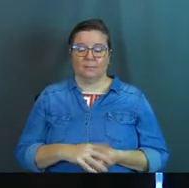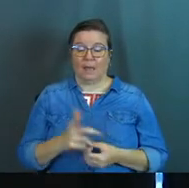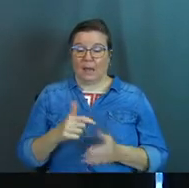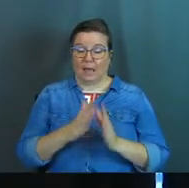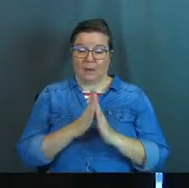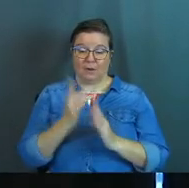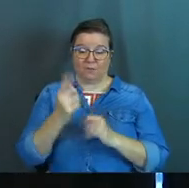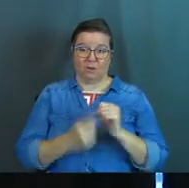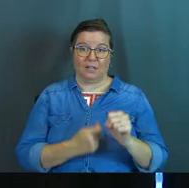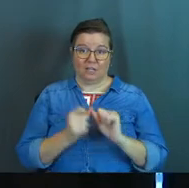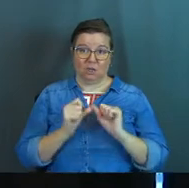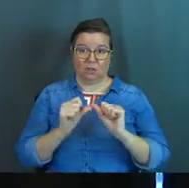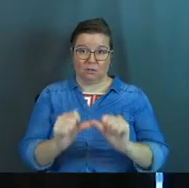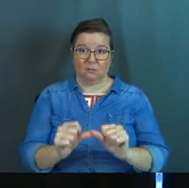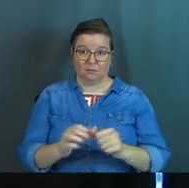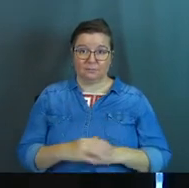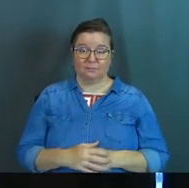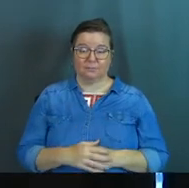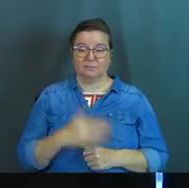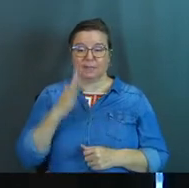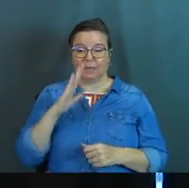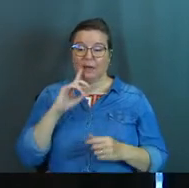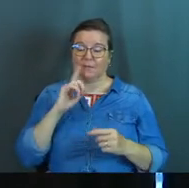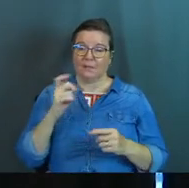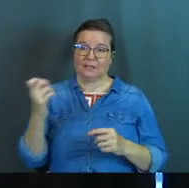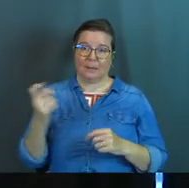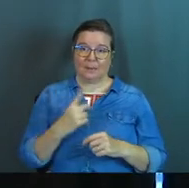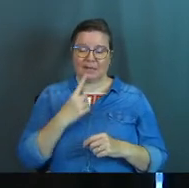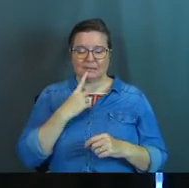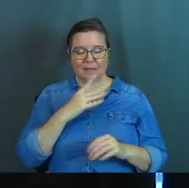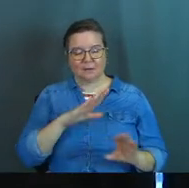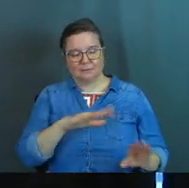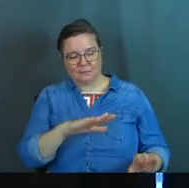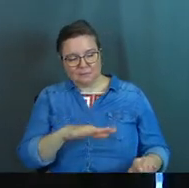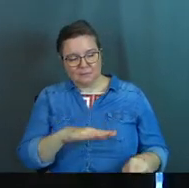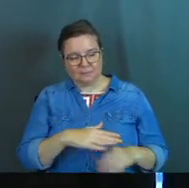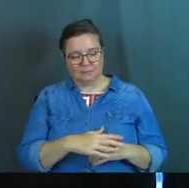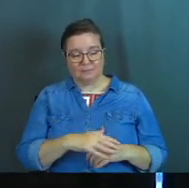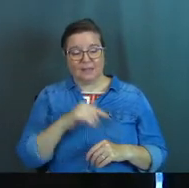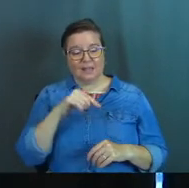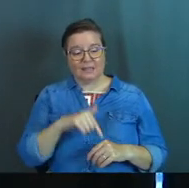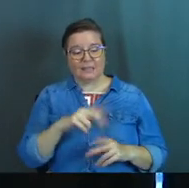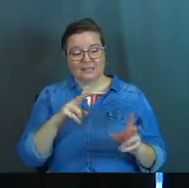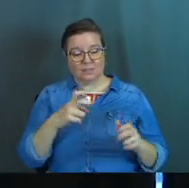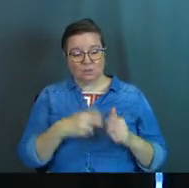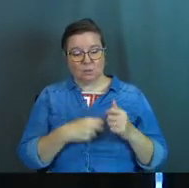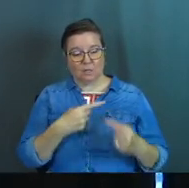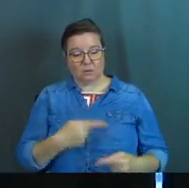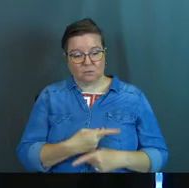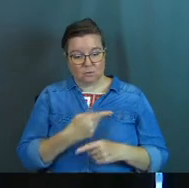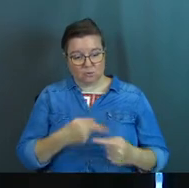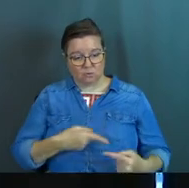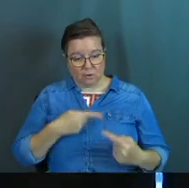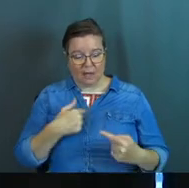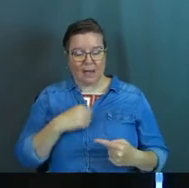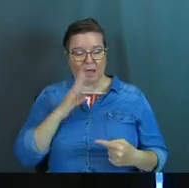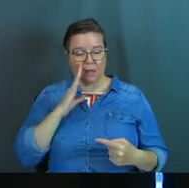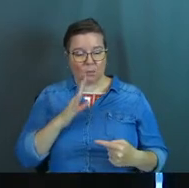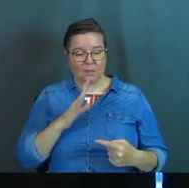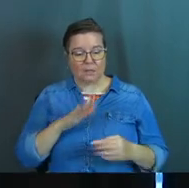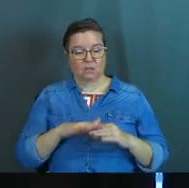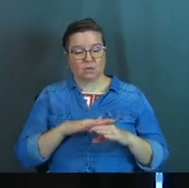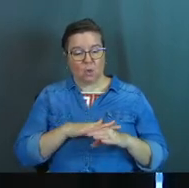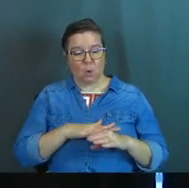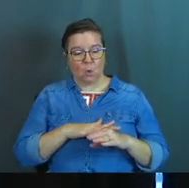And I prayed that for a year. And God eventually came back to me and said, this issue that you're wrestling with, I am going